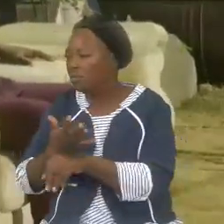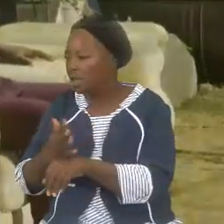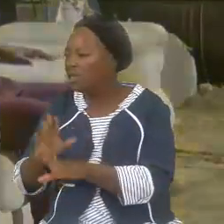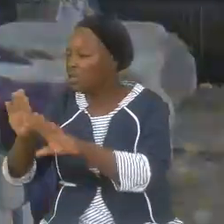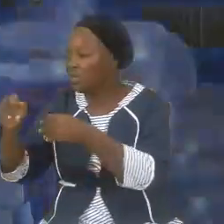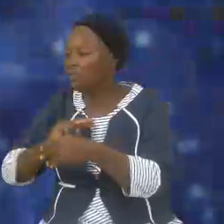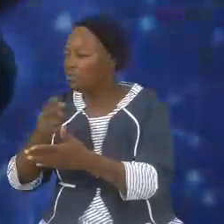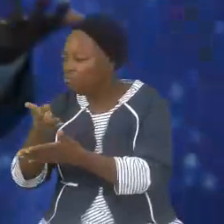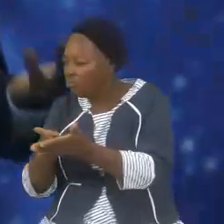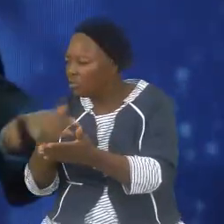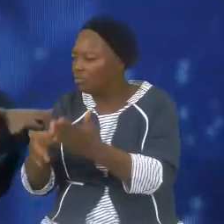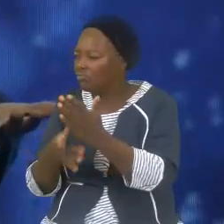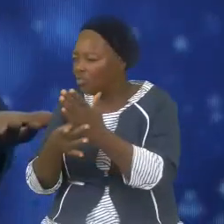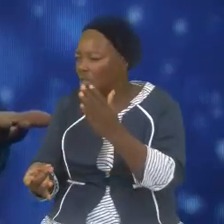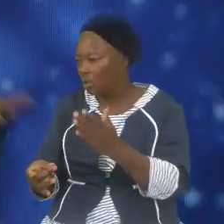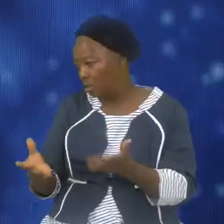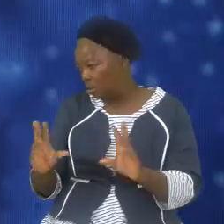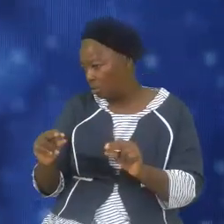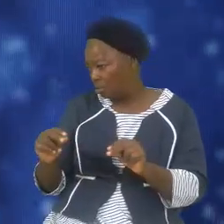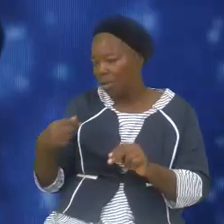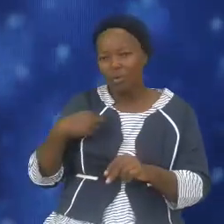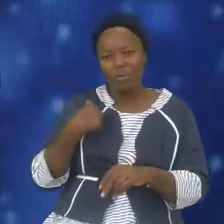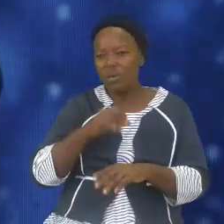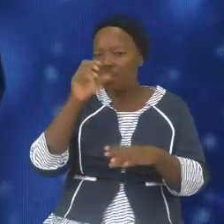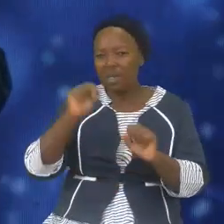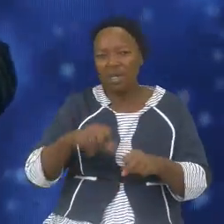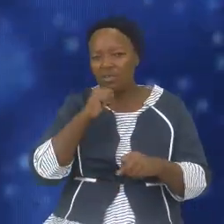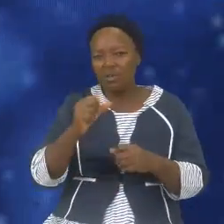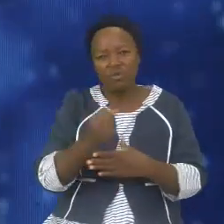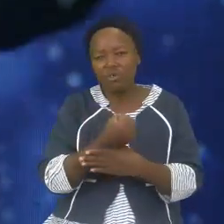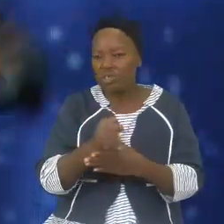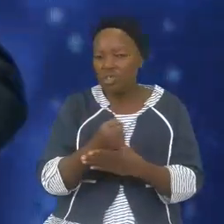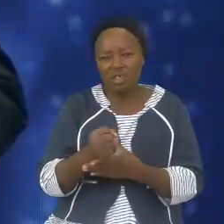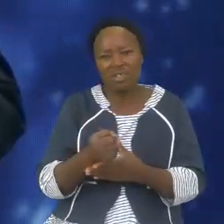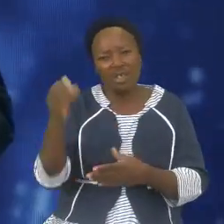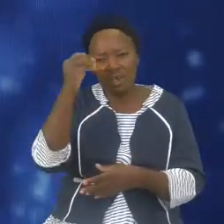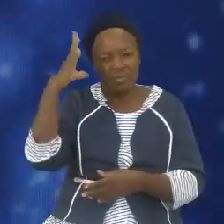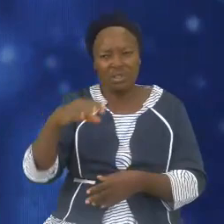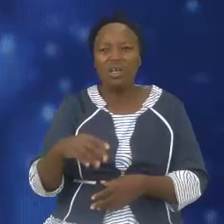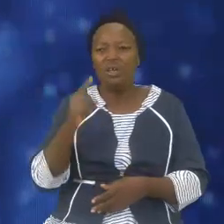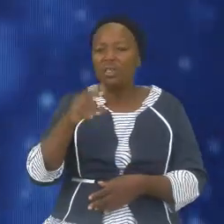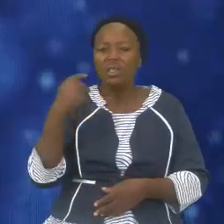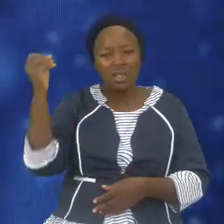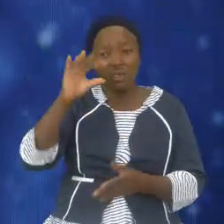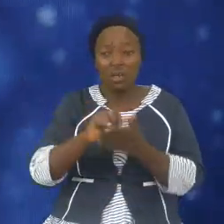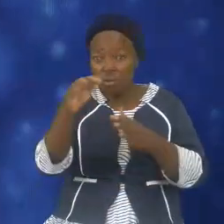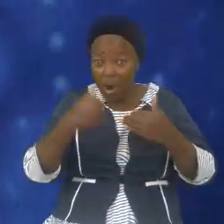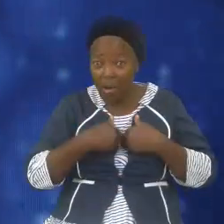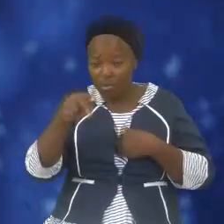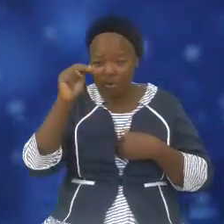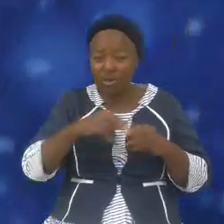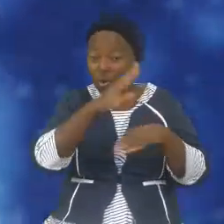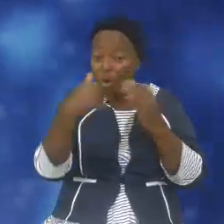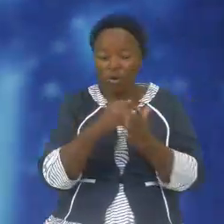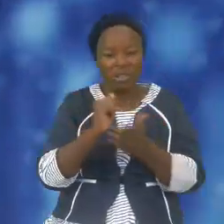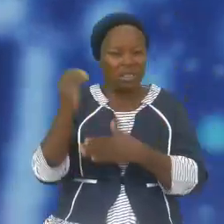oil. We can't share grace. The grace you have, you need all the grace you have. The salvation you have,